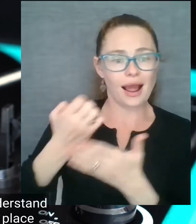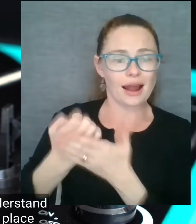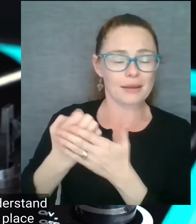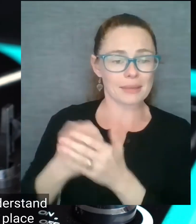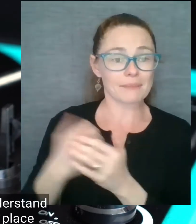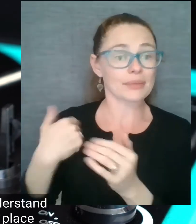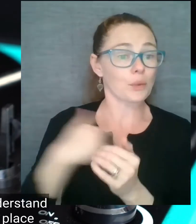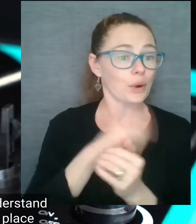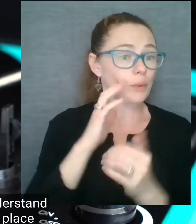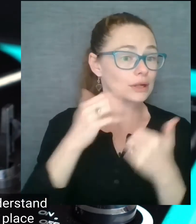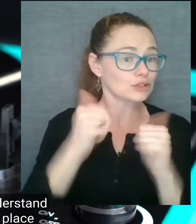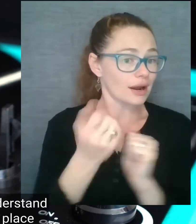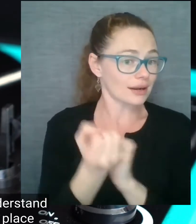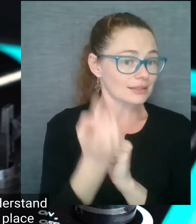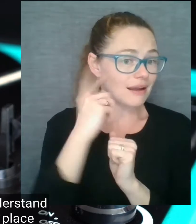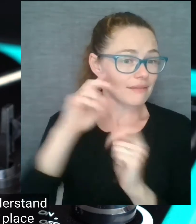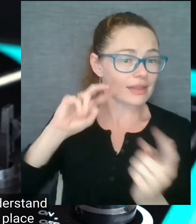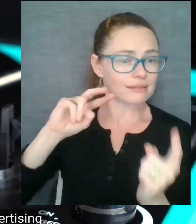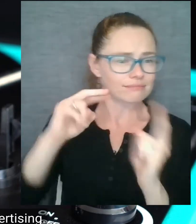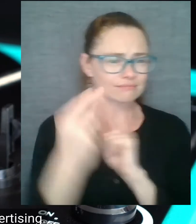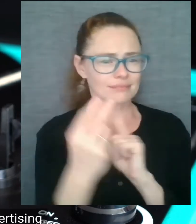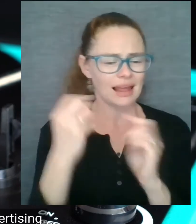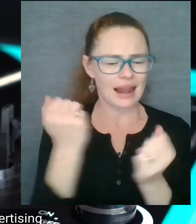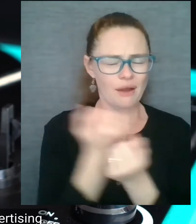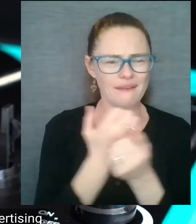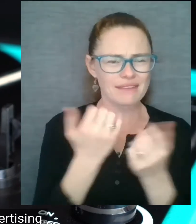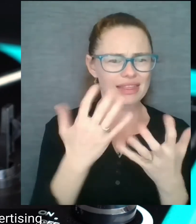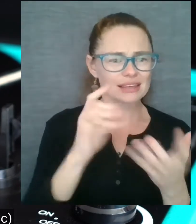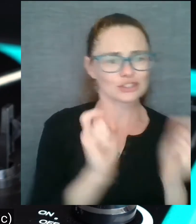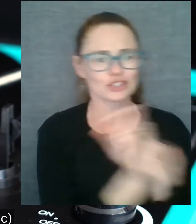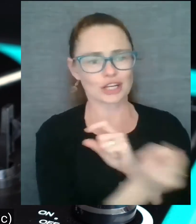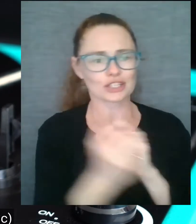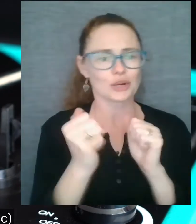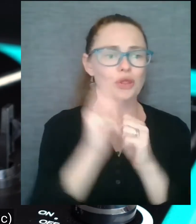And we'll try to understand the pivots taking place in the world of advertising.